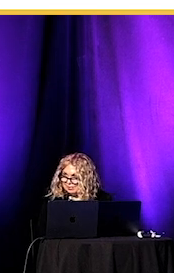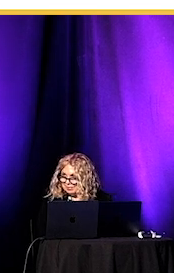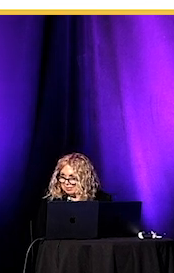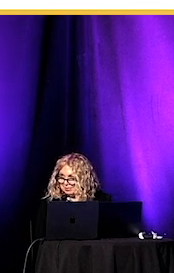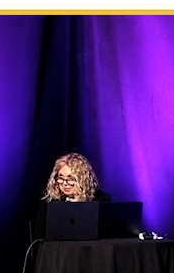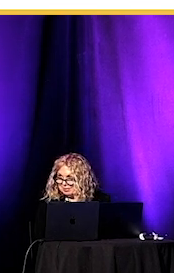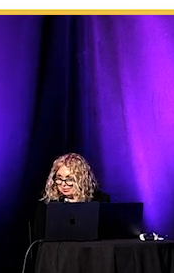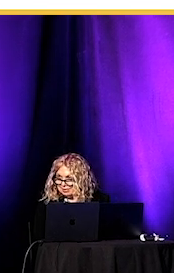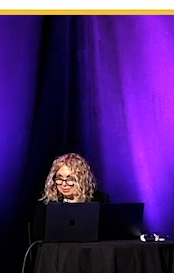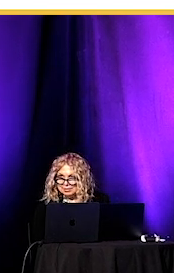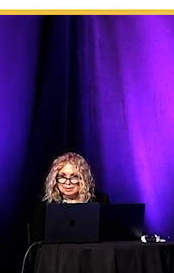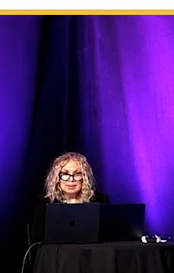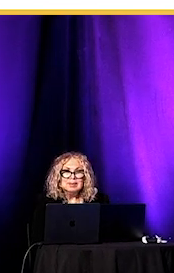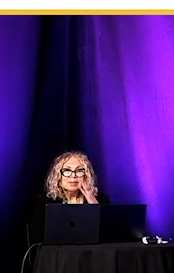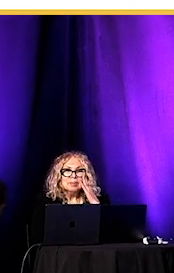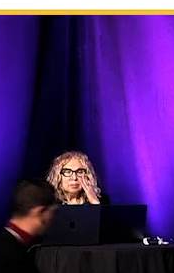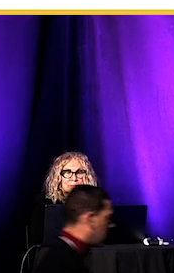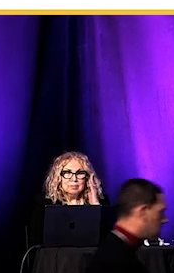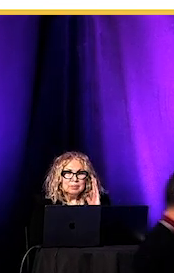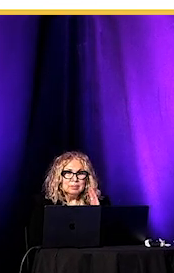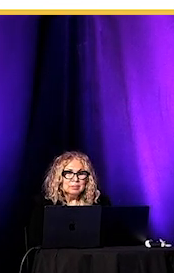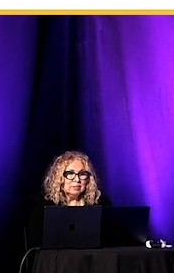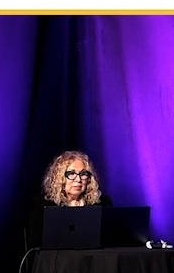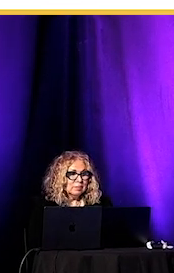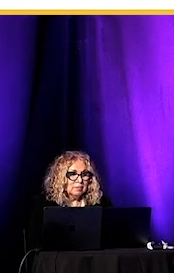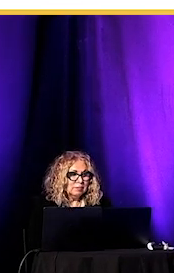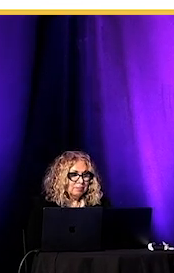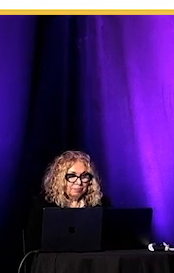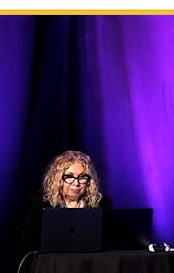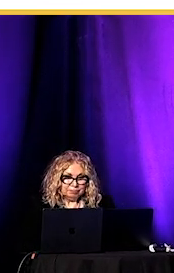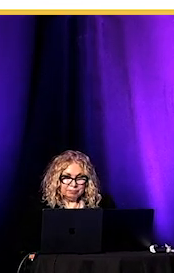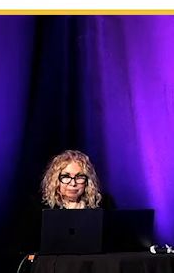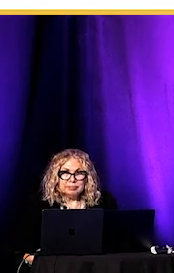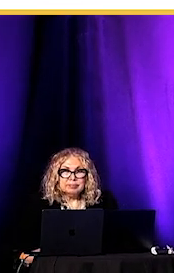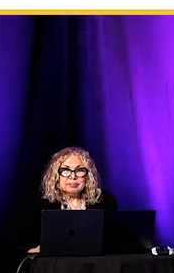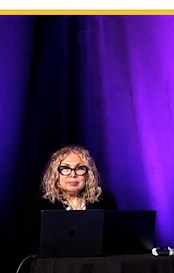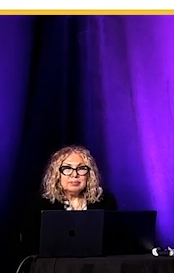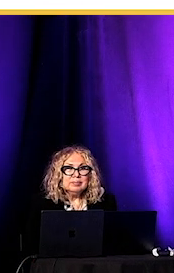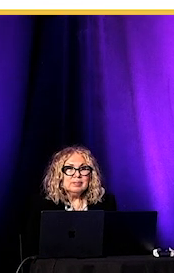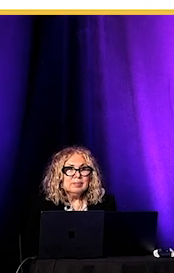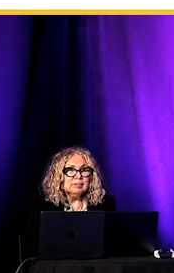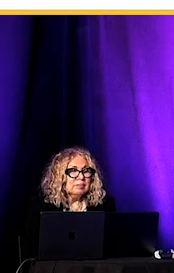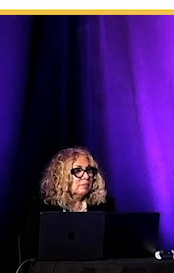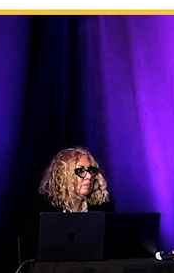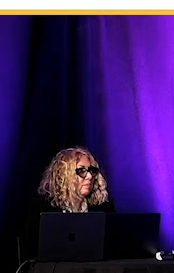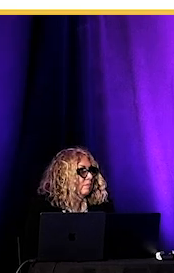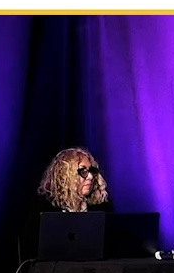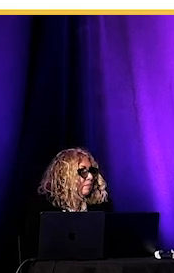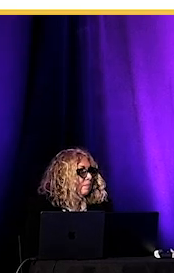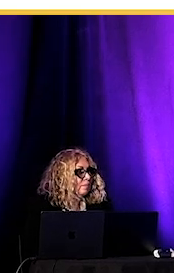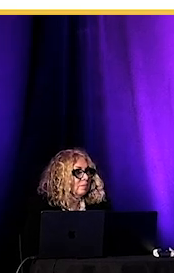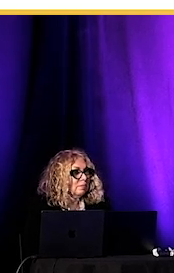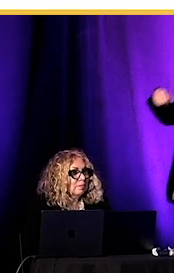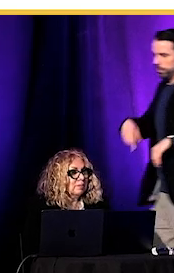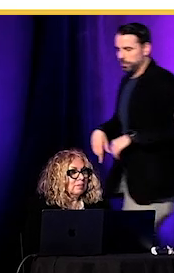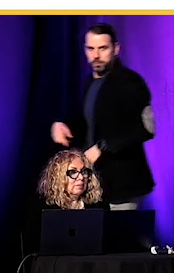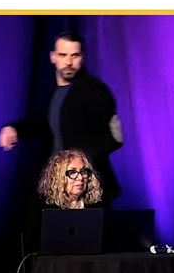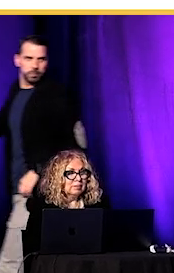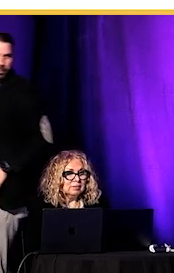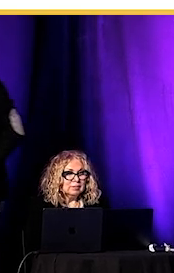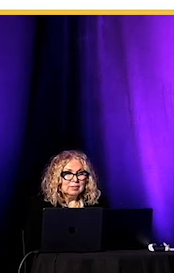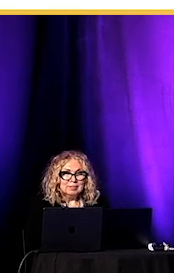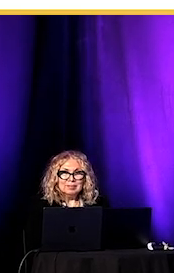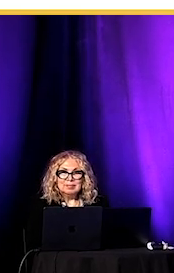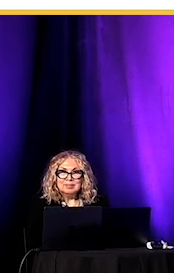Beyond the significant merits of this distinction, this session is very special to me, as the award recipient is mi